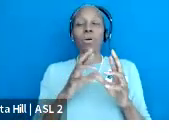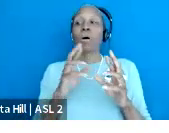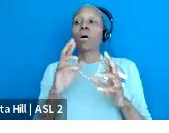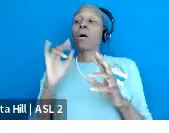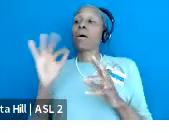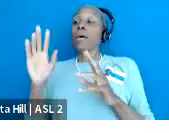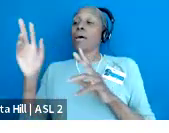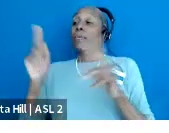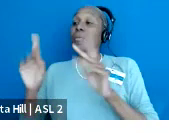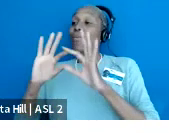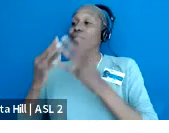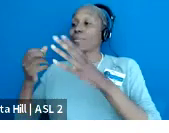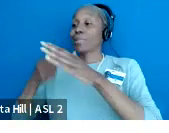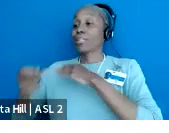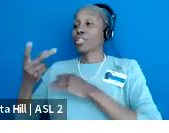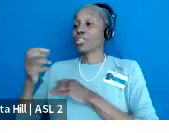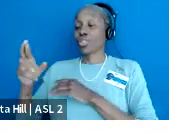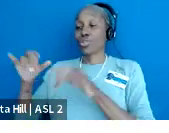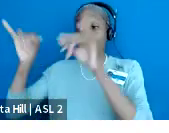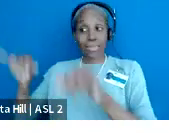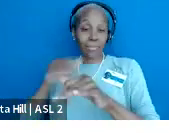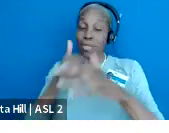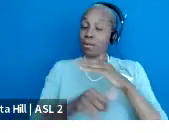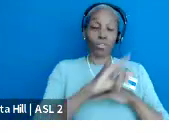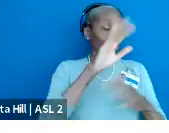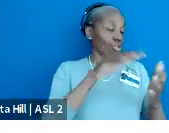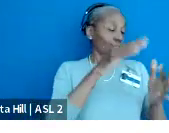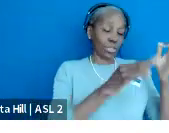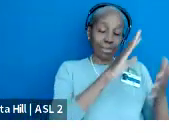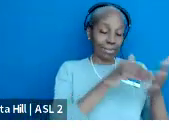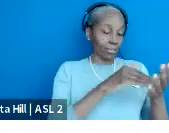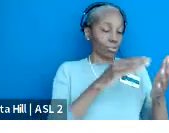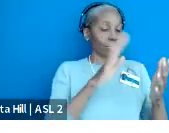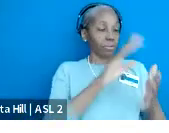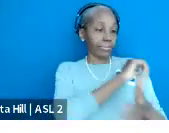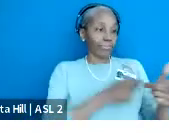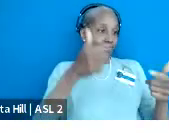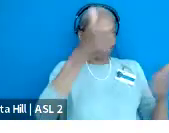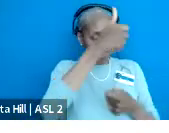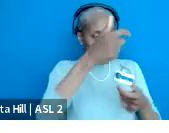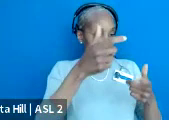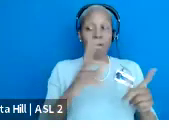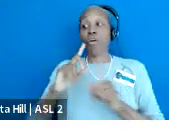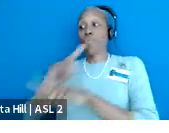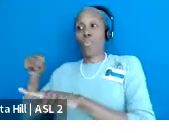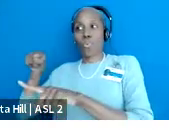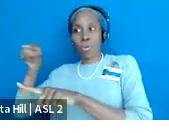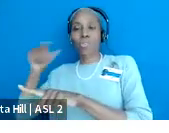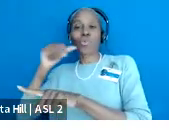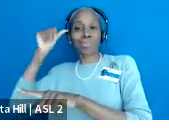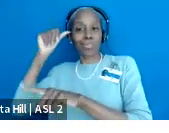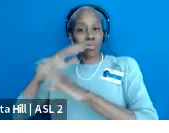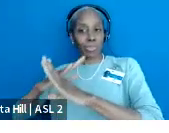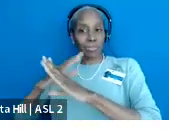people are in the family shelter system, which is not under the Justice Center's jurisdiction, and you know they would report to Adult